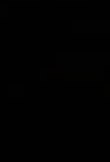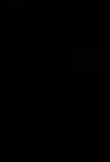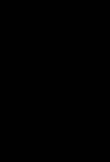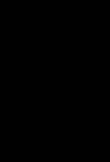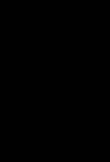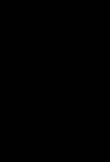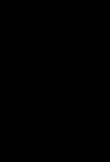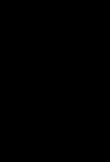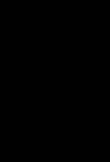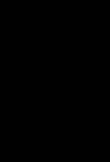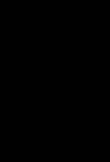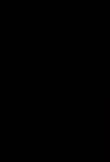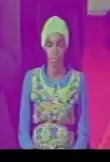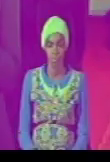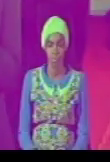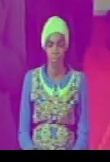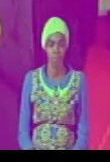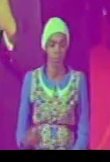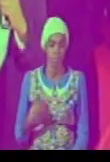change.